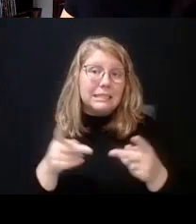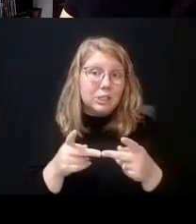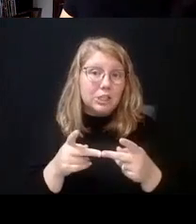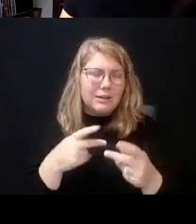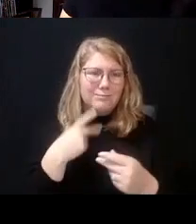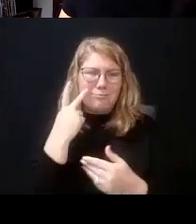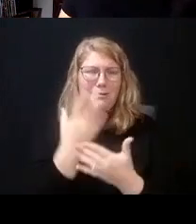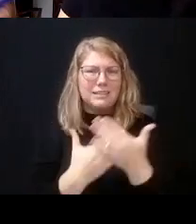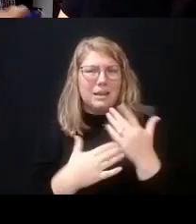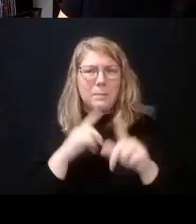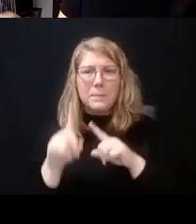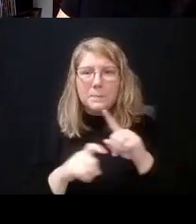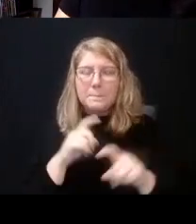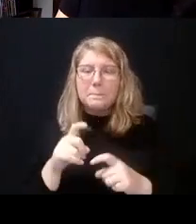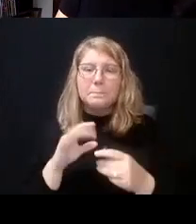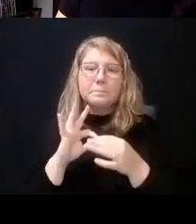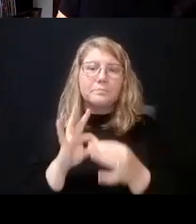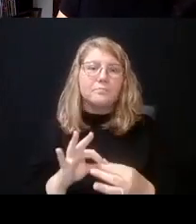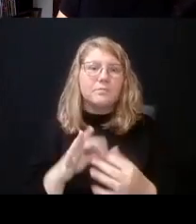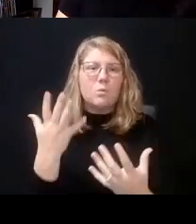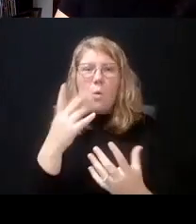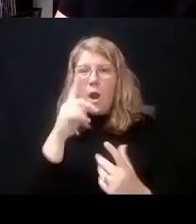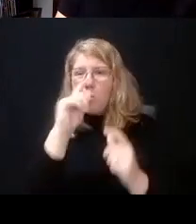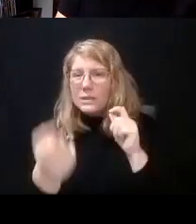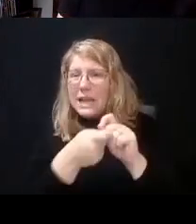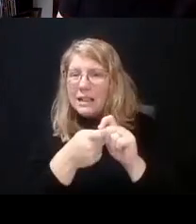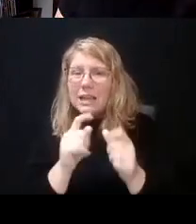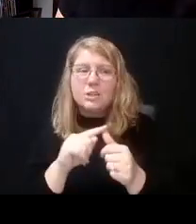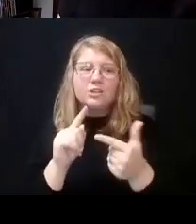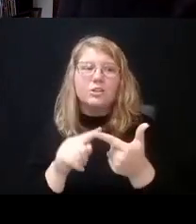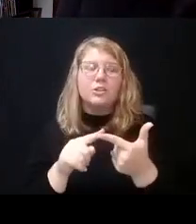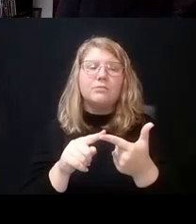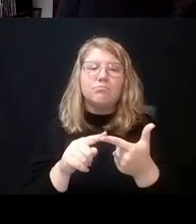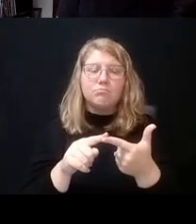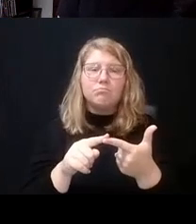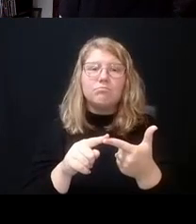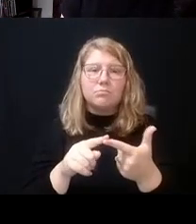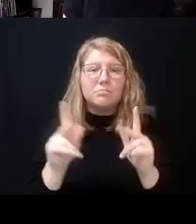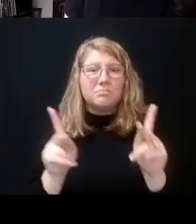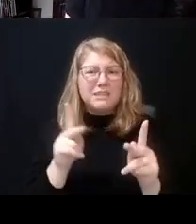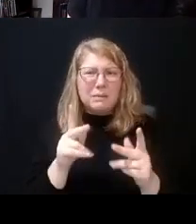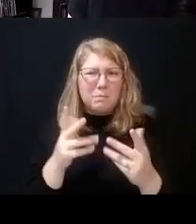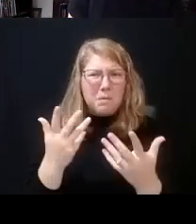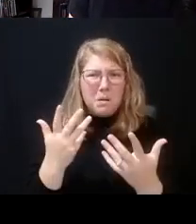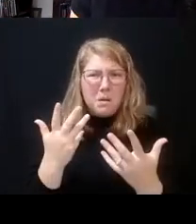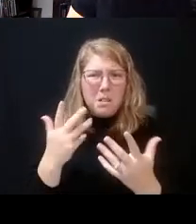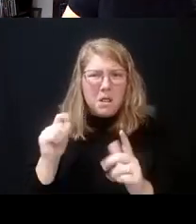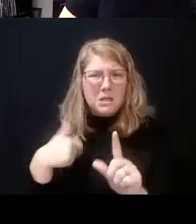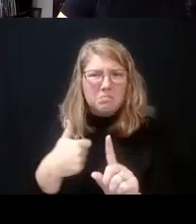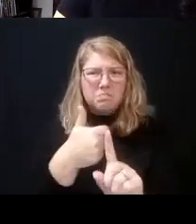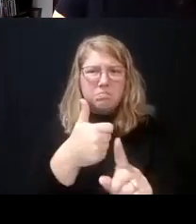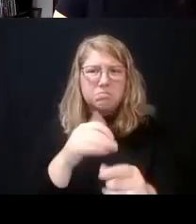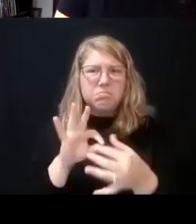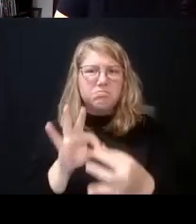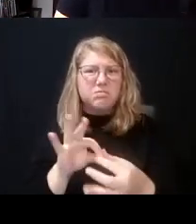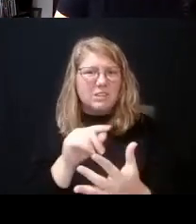questions around like, what about retaliation? What about people being, kind of coming for you around pushing for these